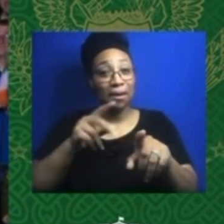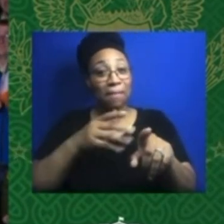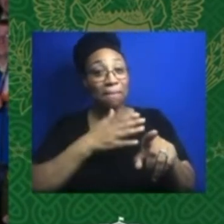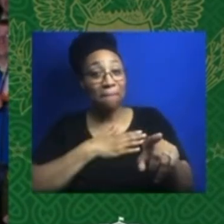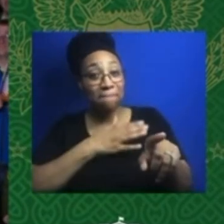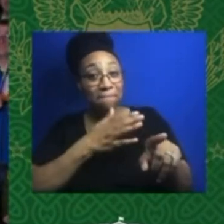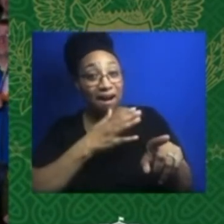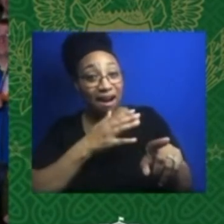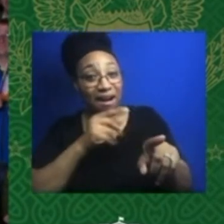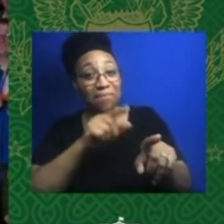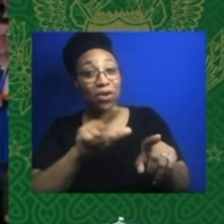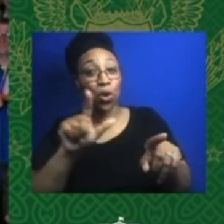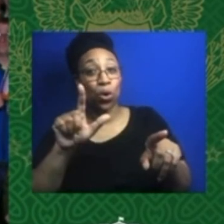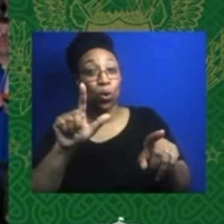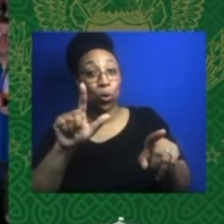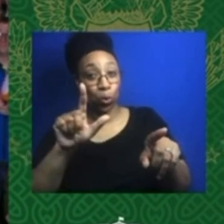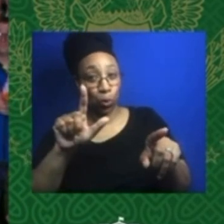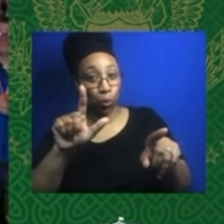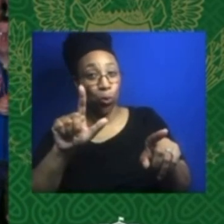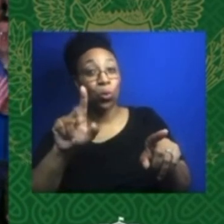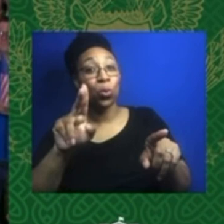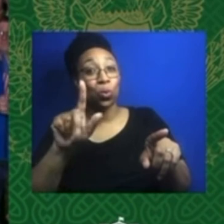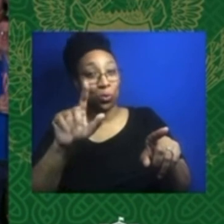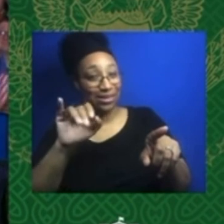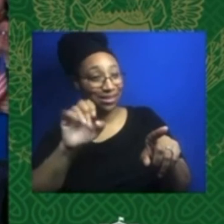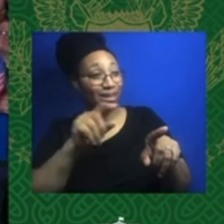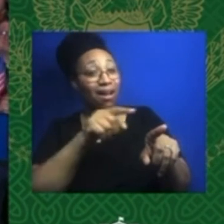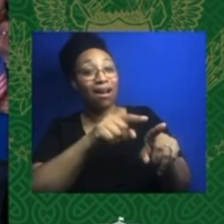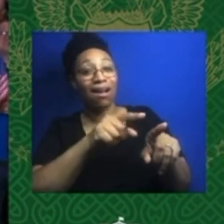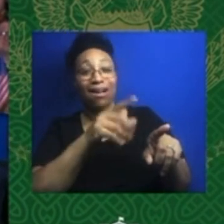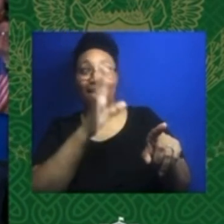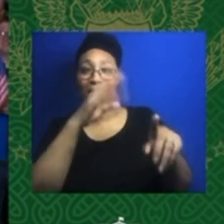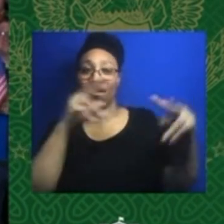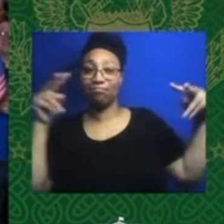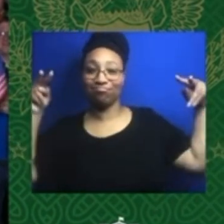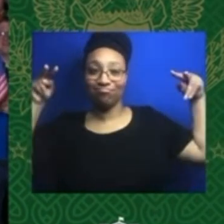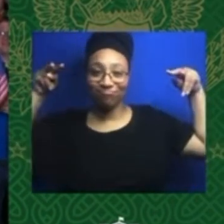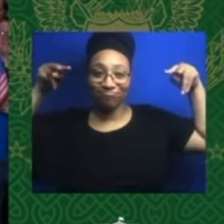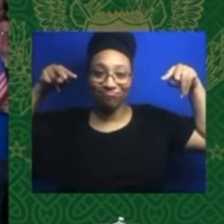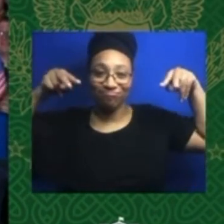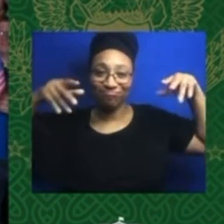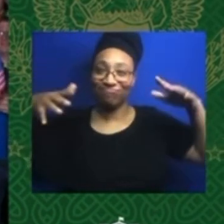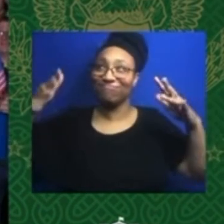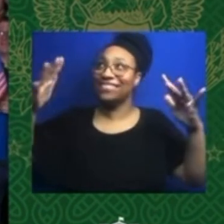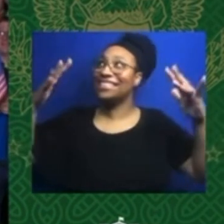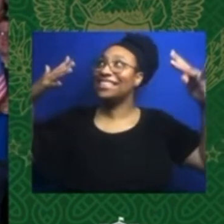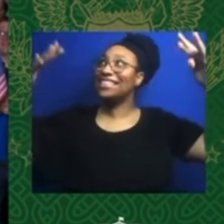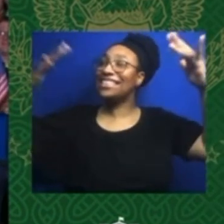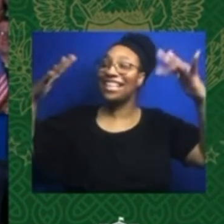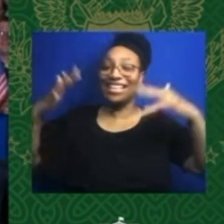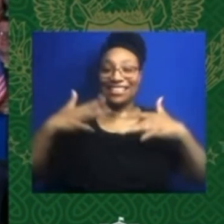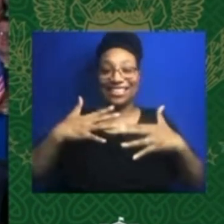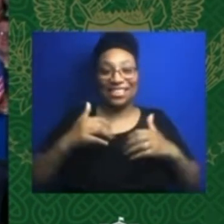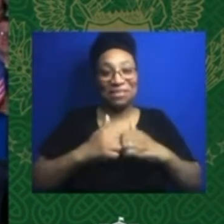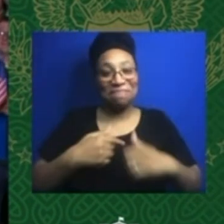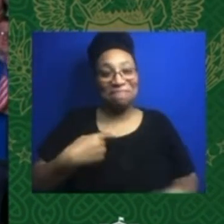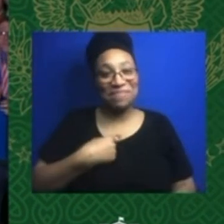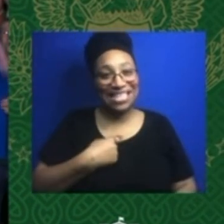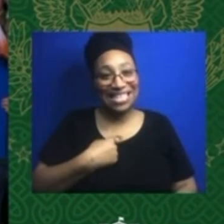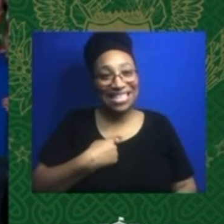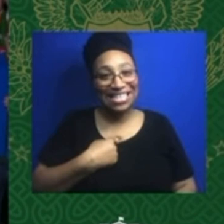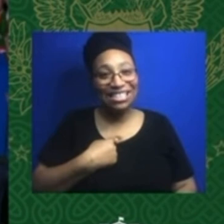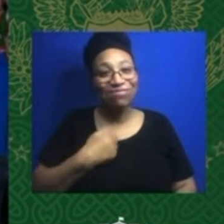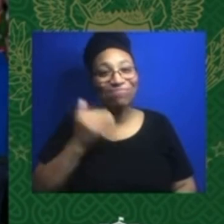what, that song speaks to me. It goes like, oh, the feeling that came over me to stay